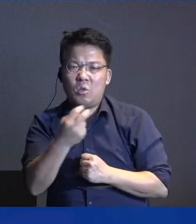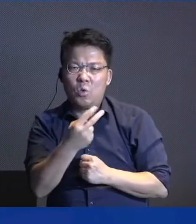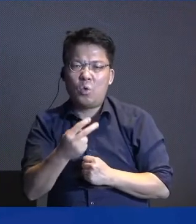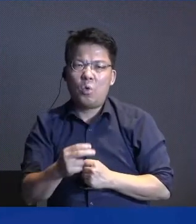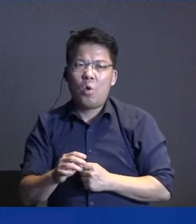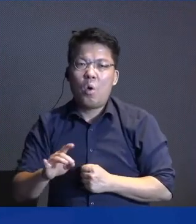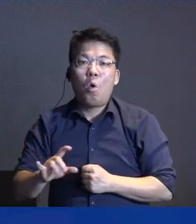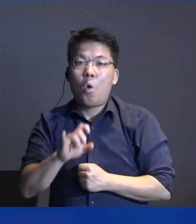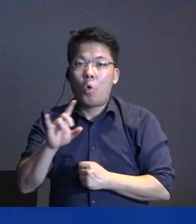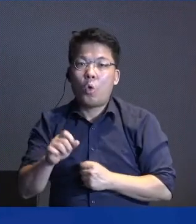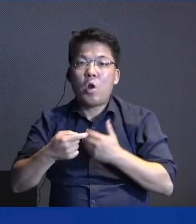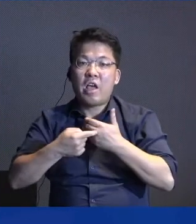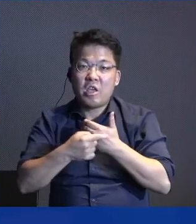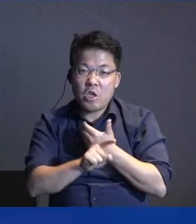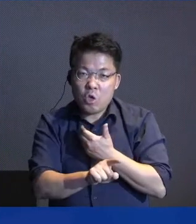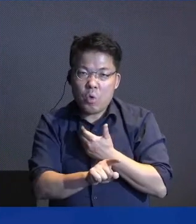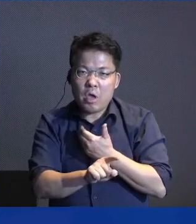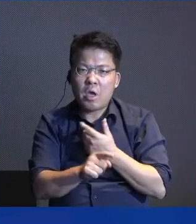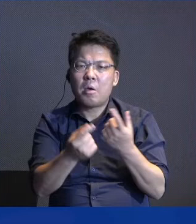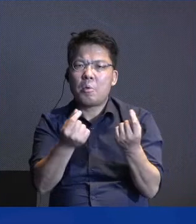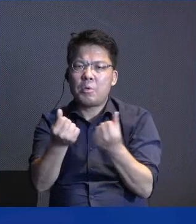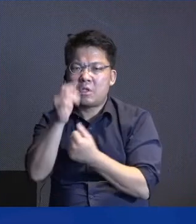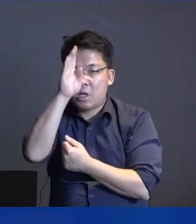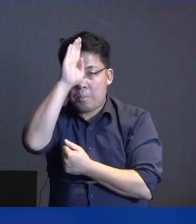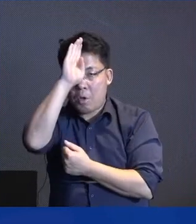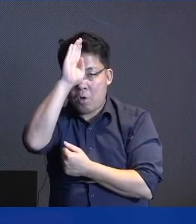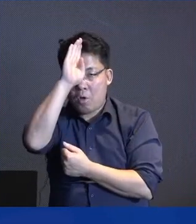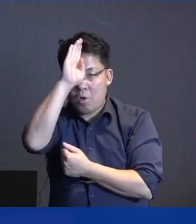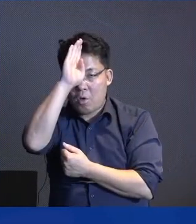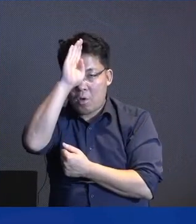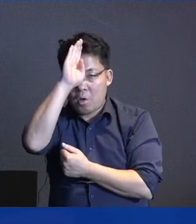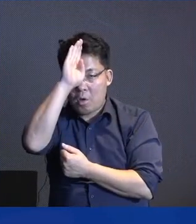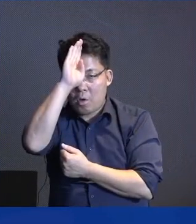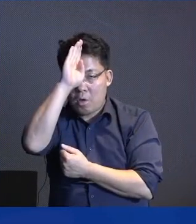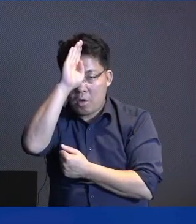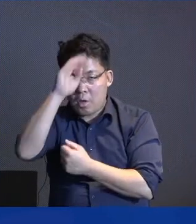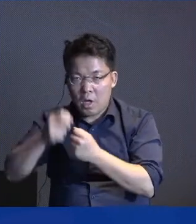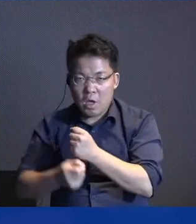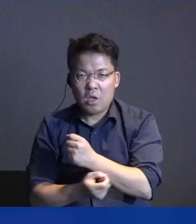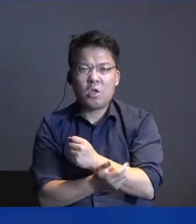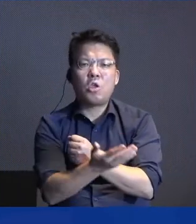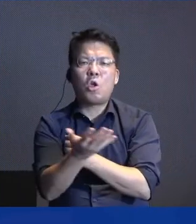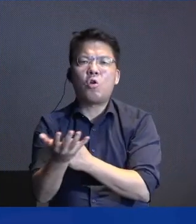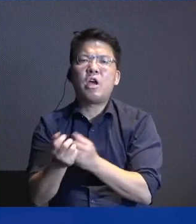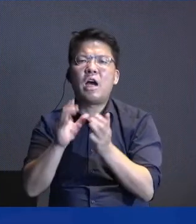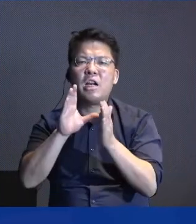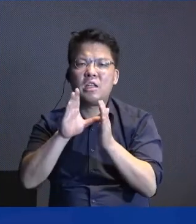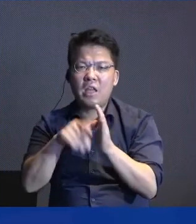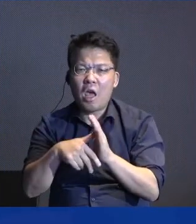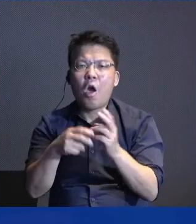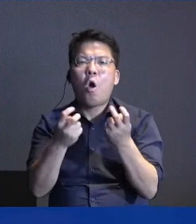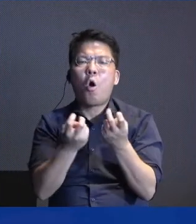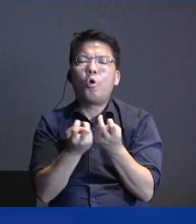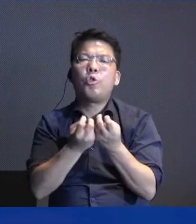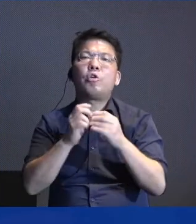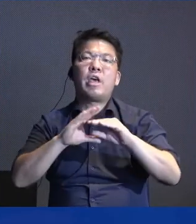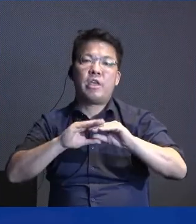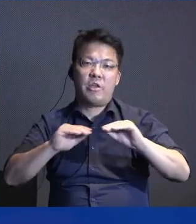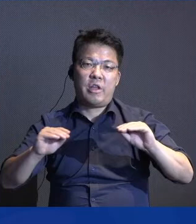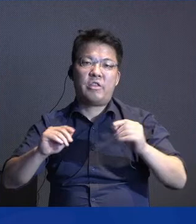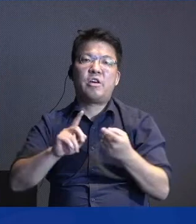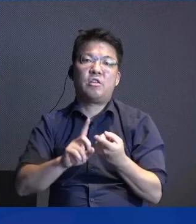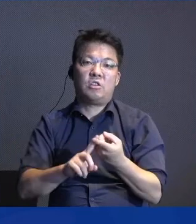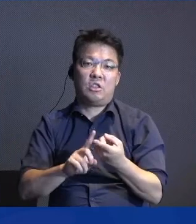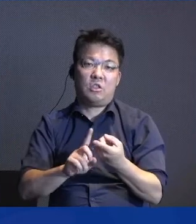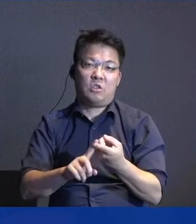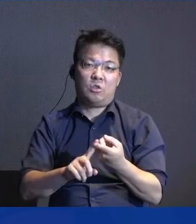So institutional trust represents more structural level resources than what are more personal